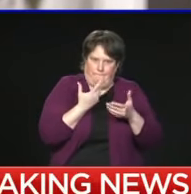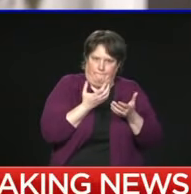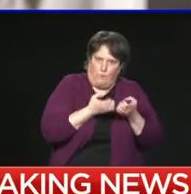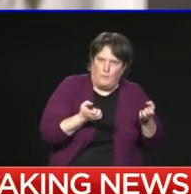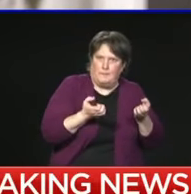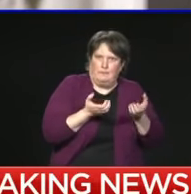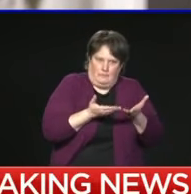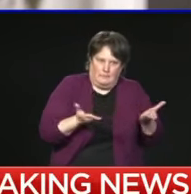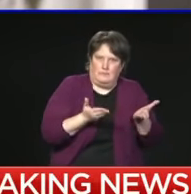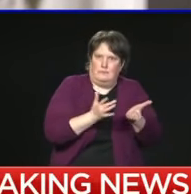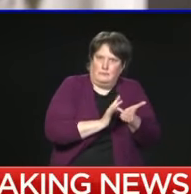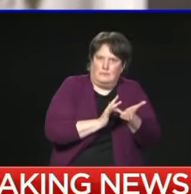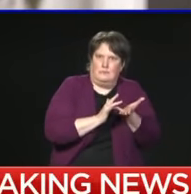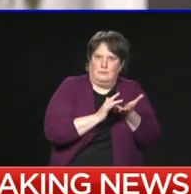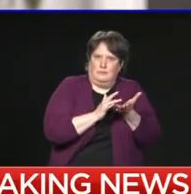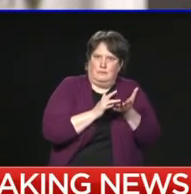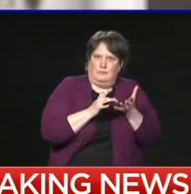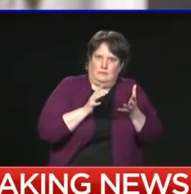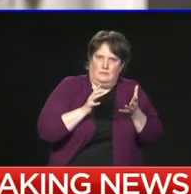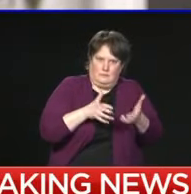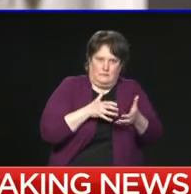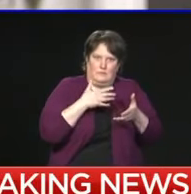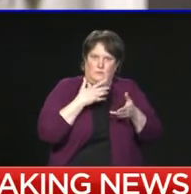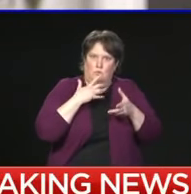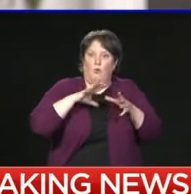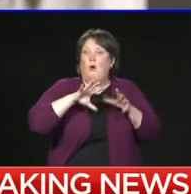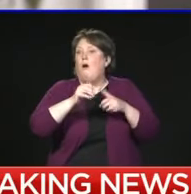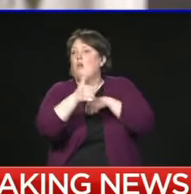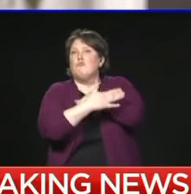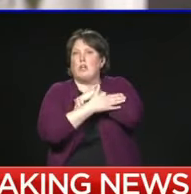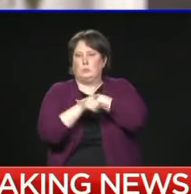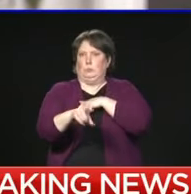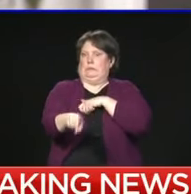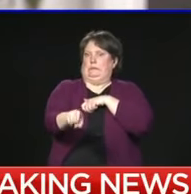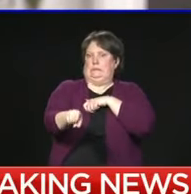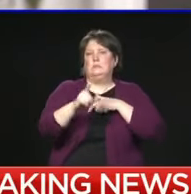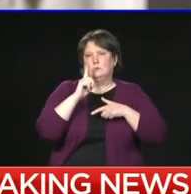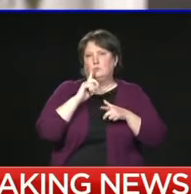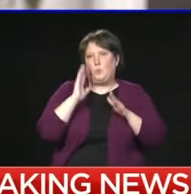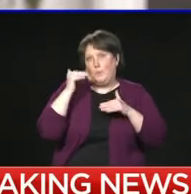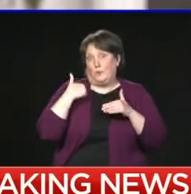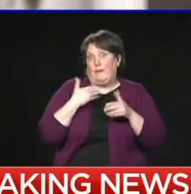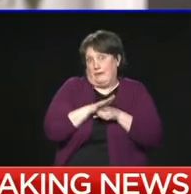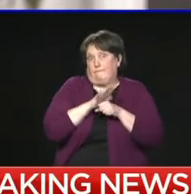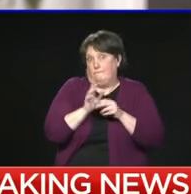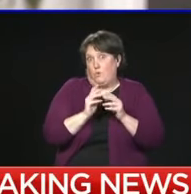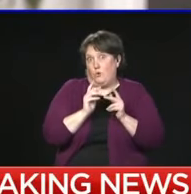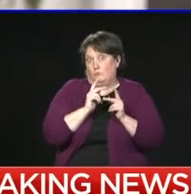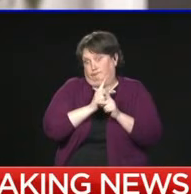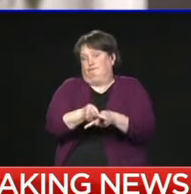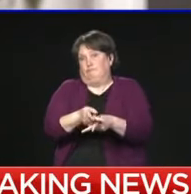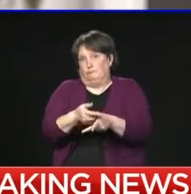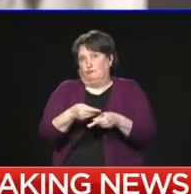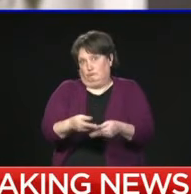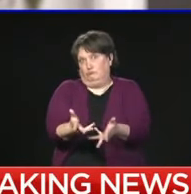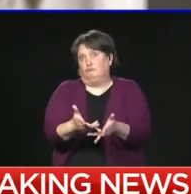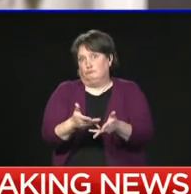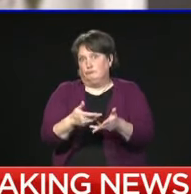equipment and supplies to share with the vulnerable parts of the world that will desperately need help. Merci. Prochaine